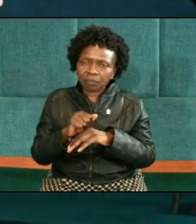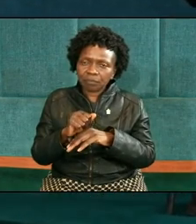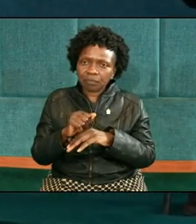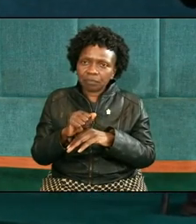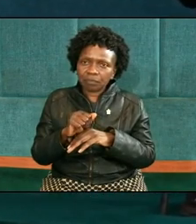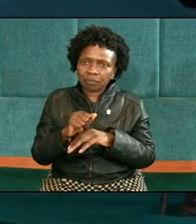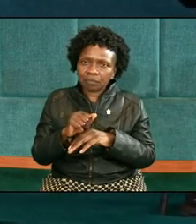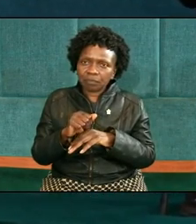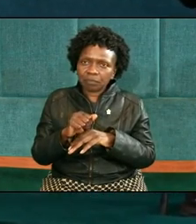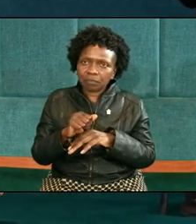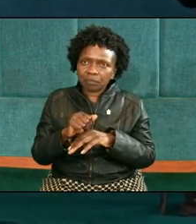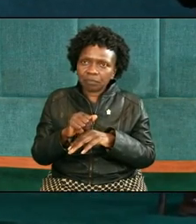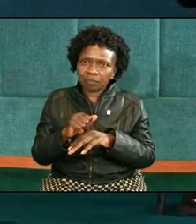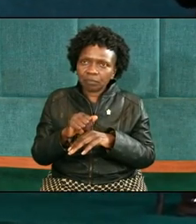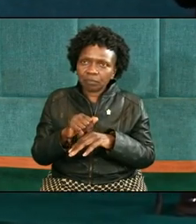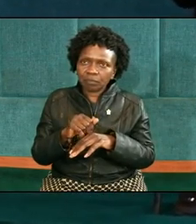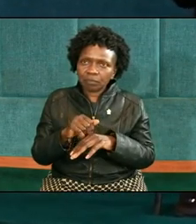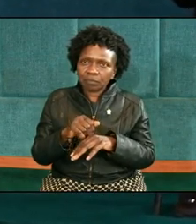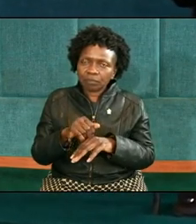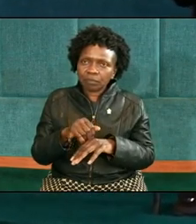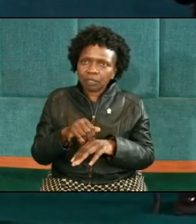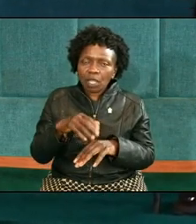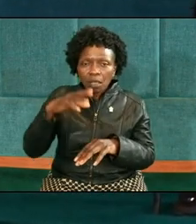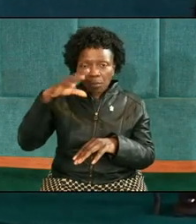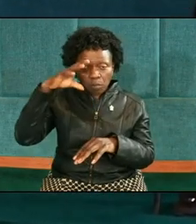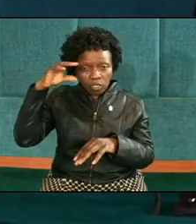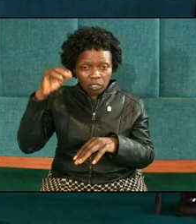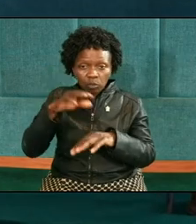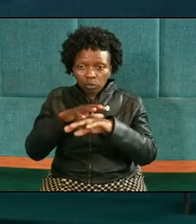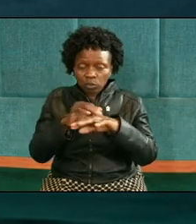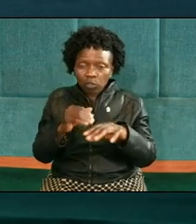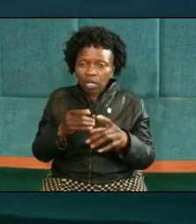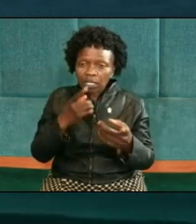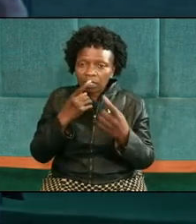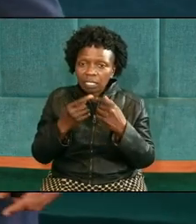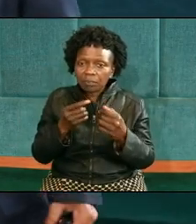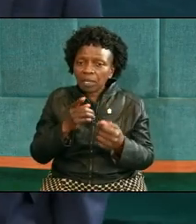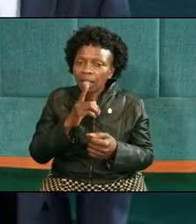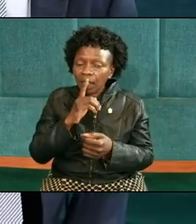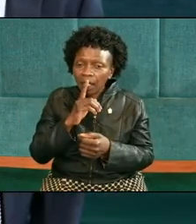Moses, no, Lord, I can't go because I am stammer.